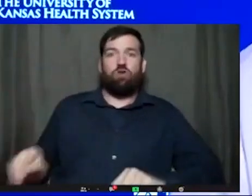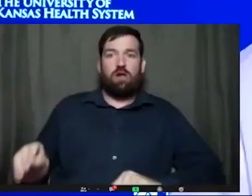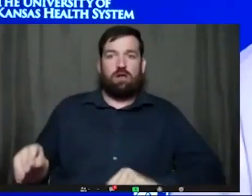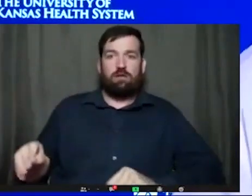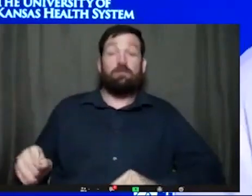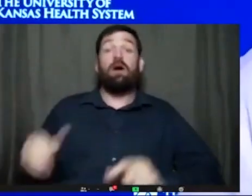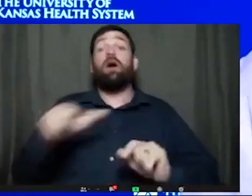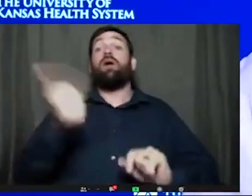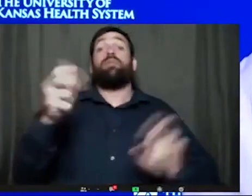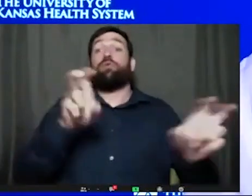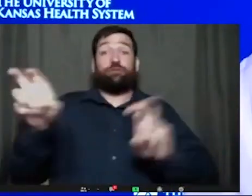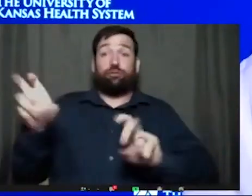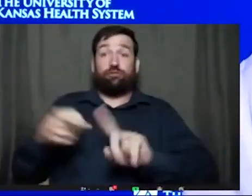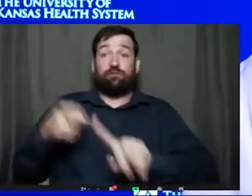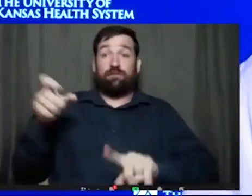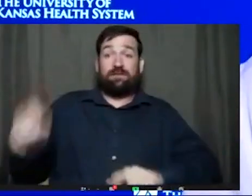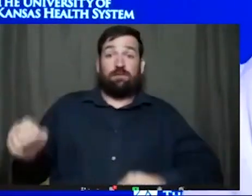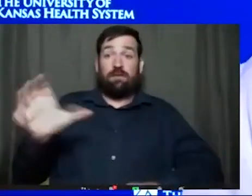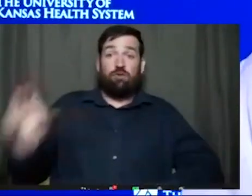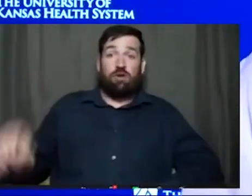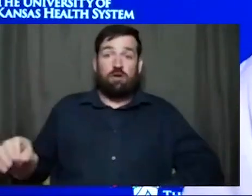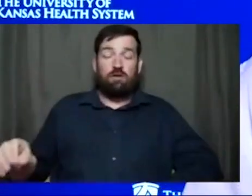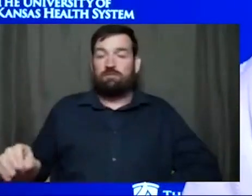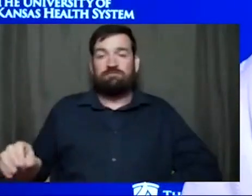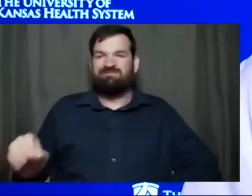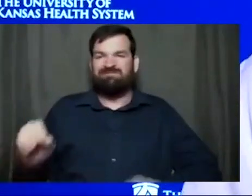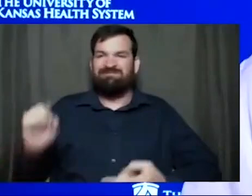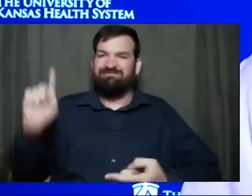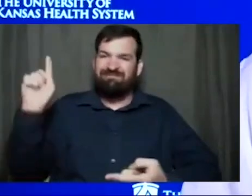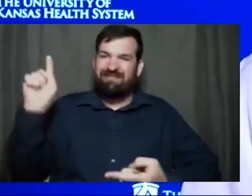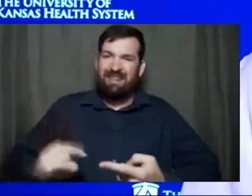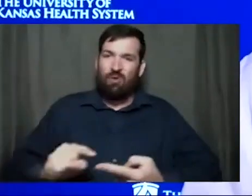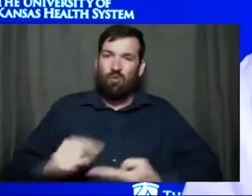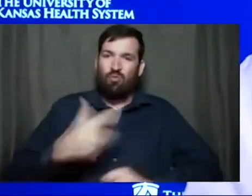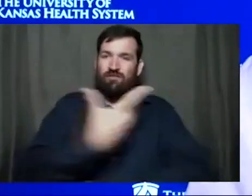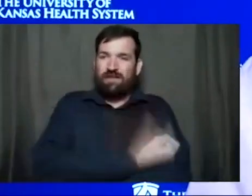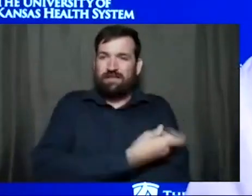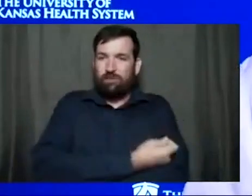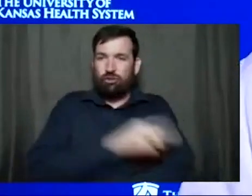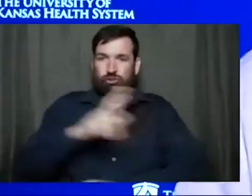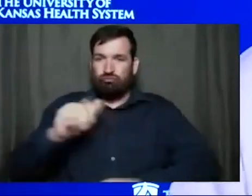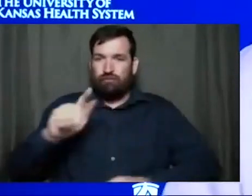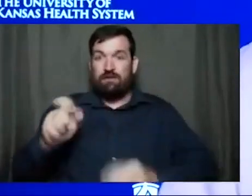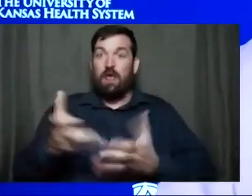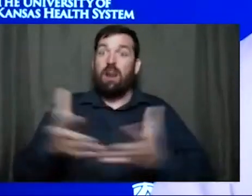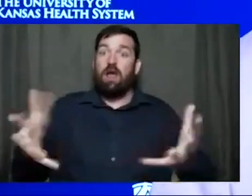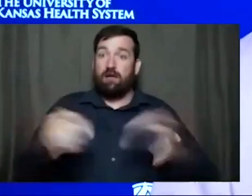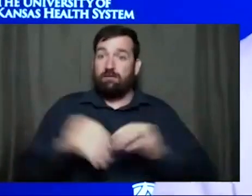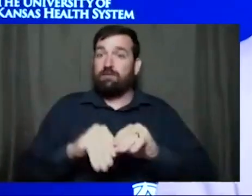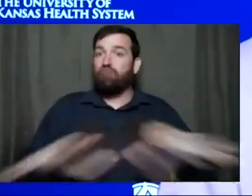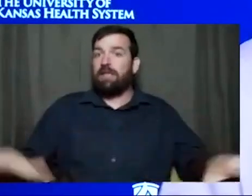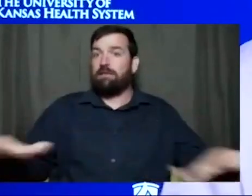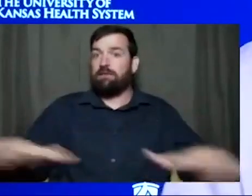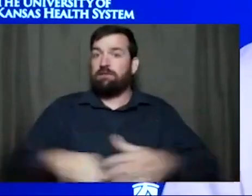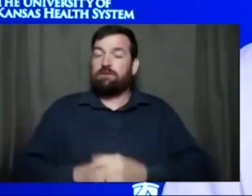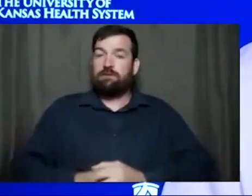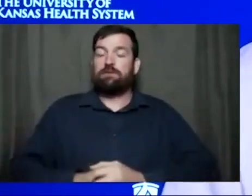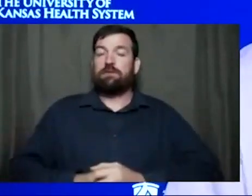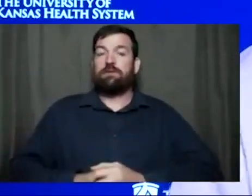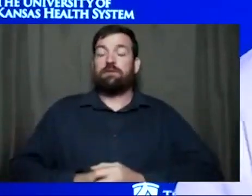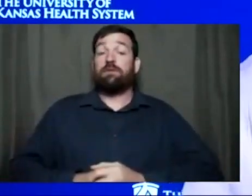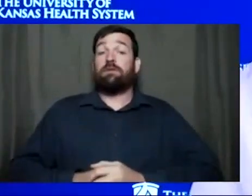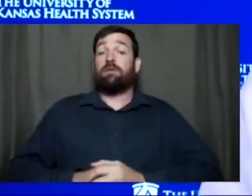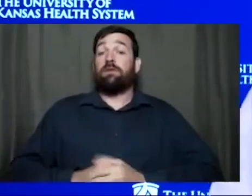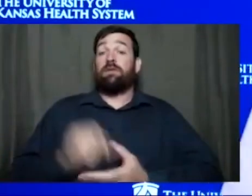they don't have a high vaccination rate. There has been a lot of spread in South Africa. So is this reduced intensity